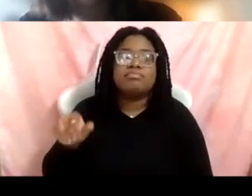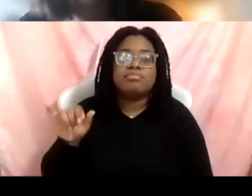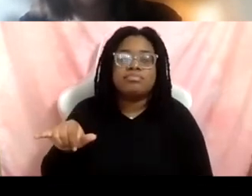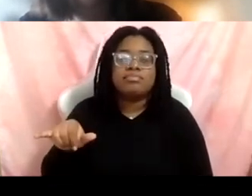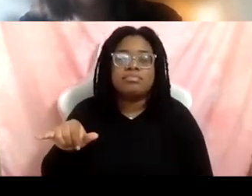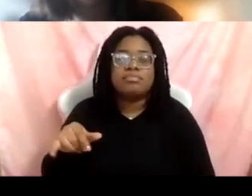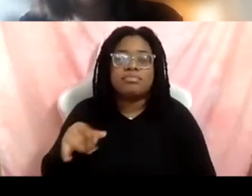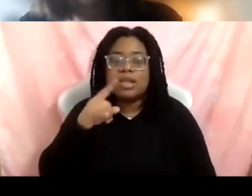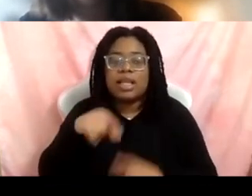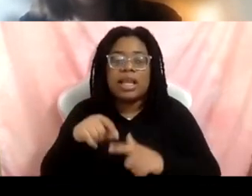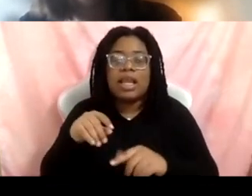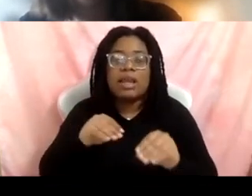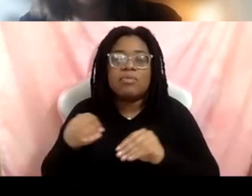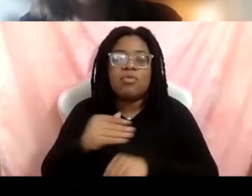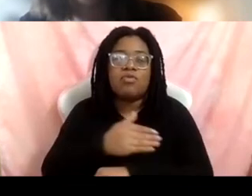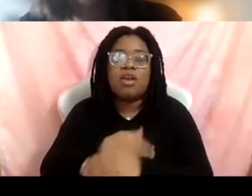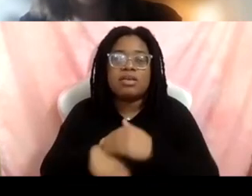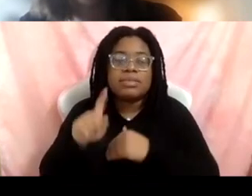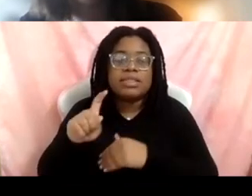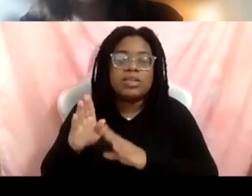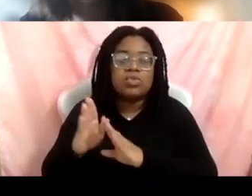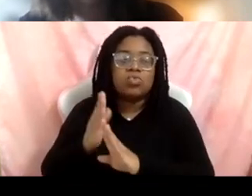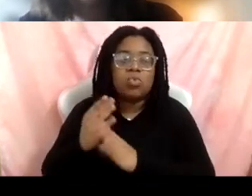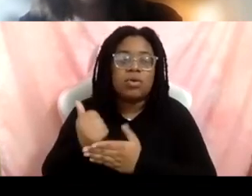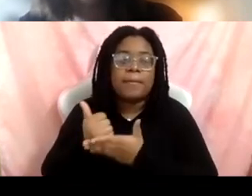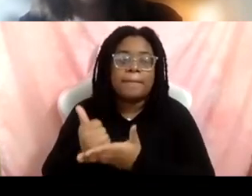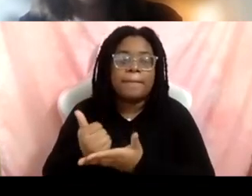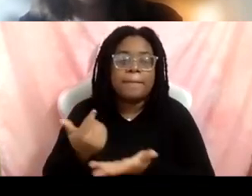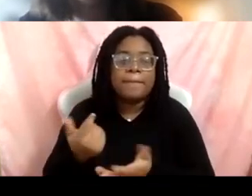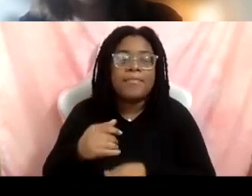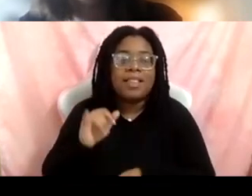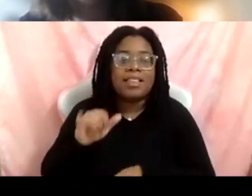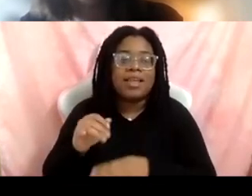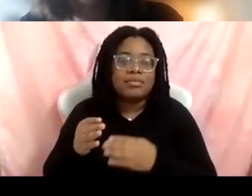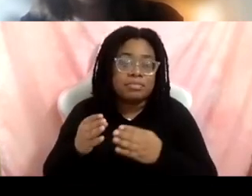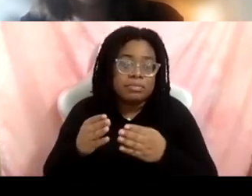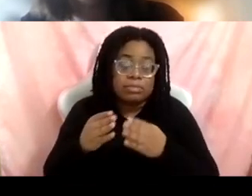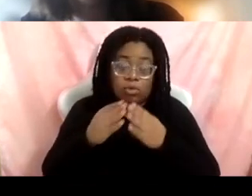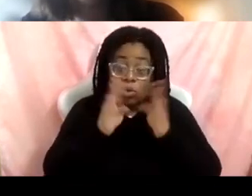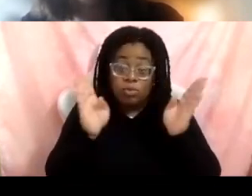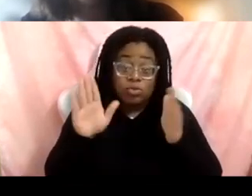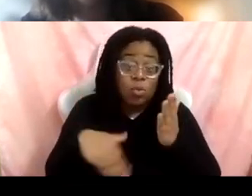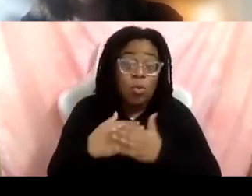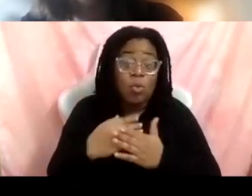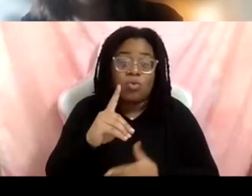can't move his arms, he might need help with the door, right? It's being open to all the other things that disability is.